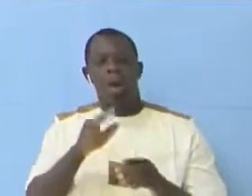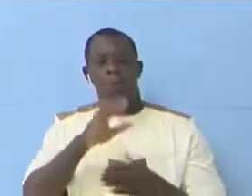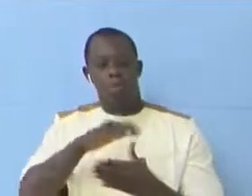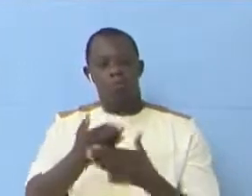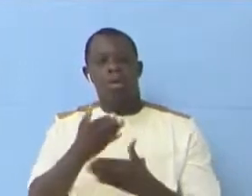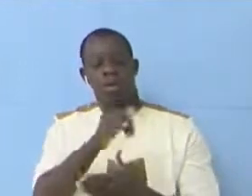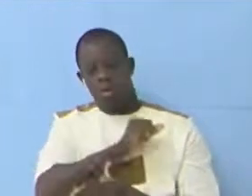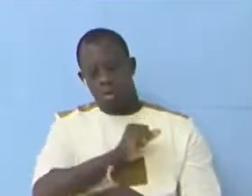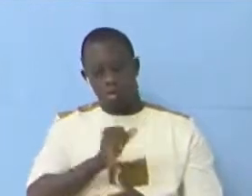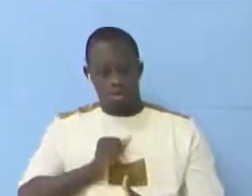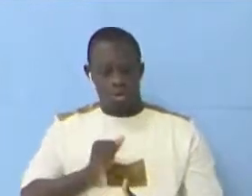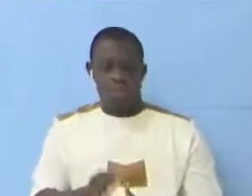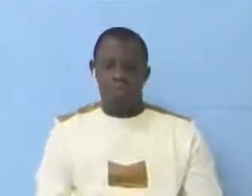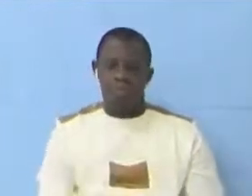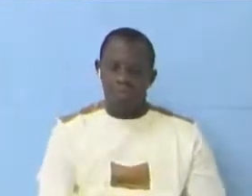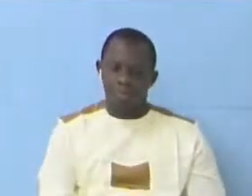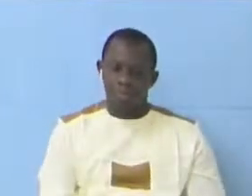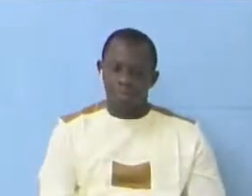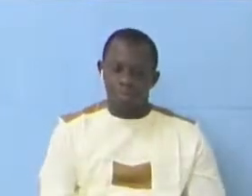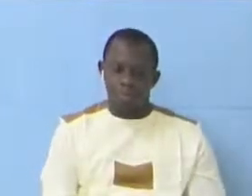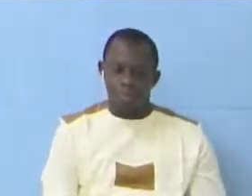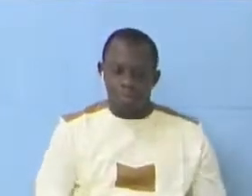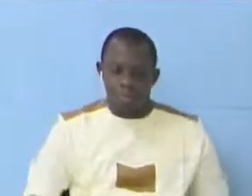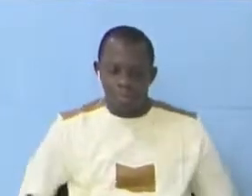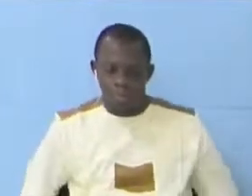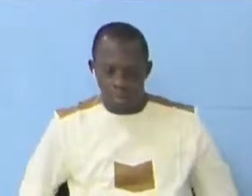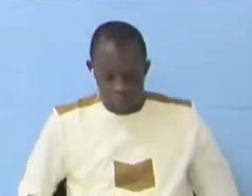nañ mandu si suñ diggante.